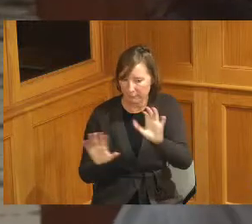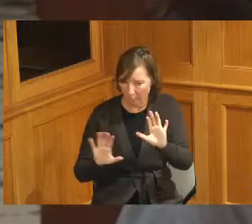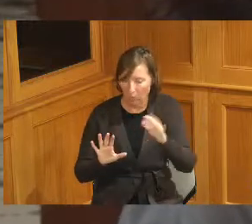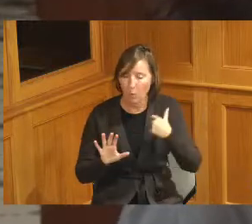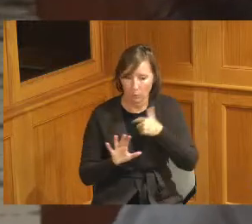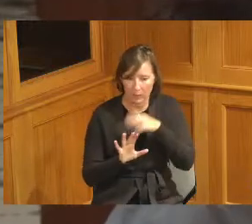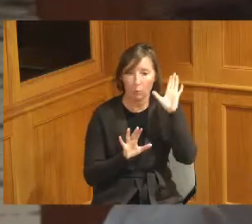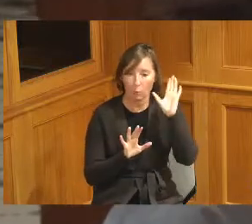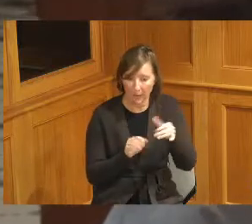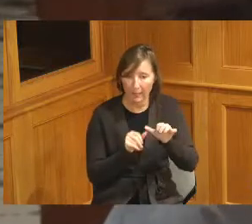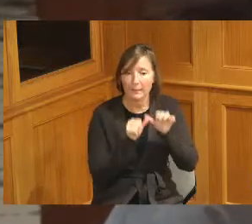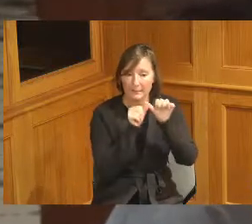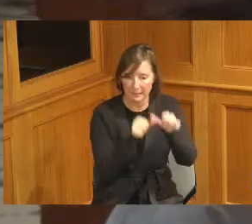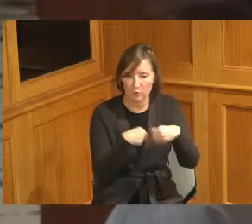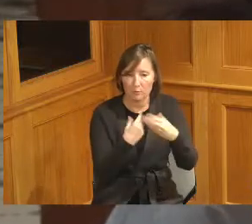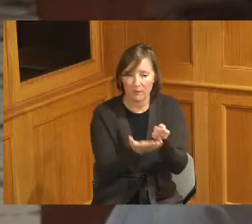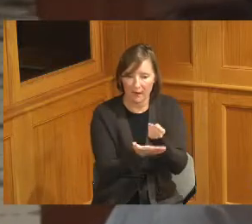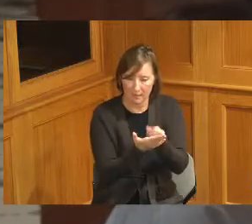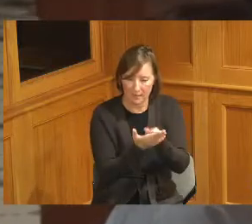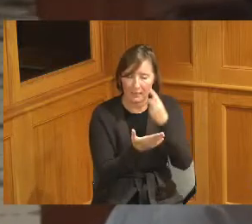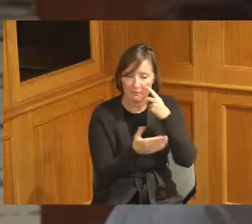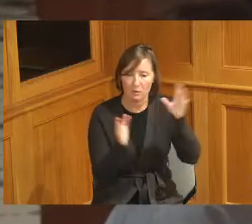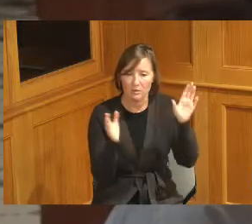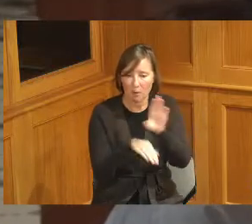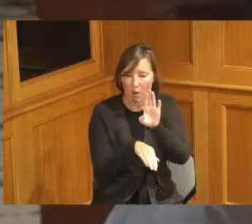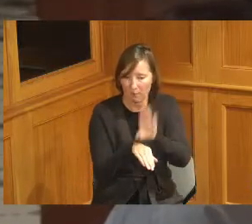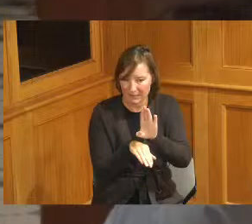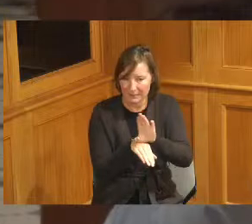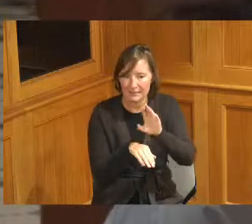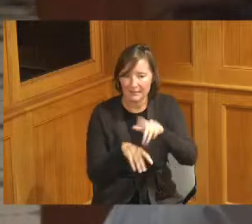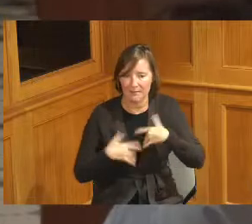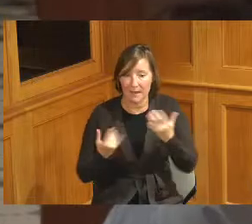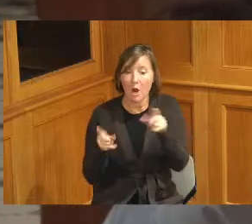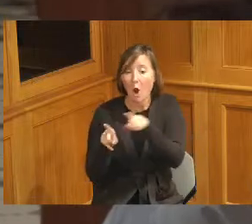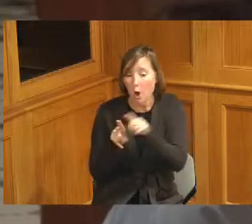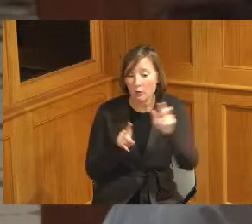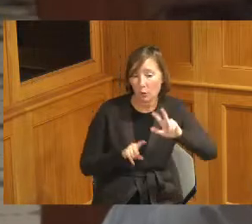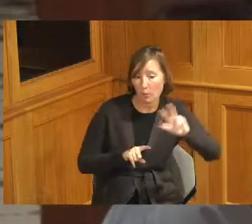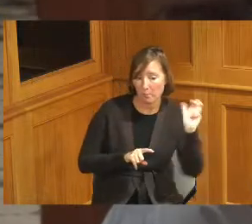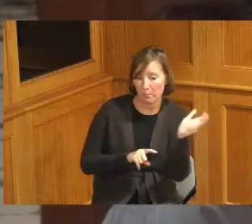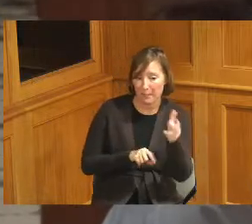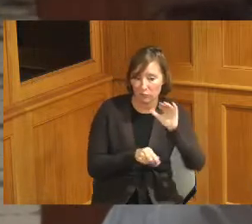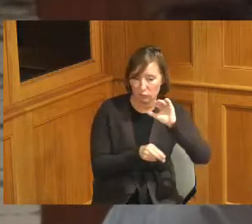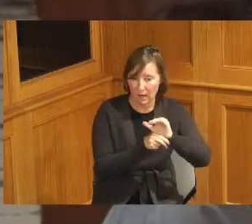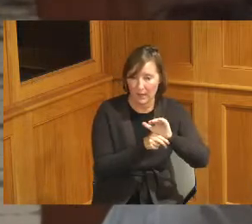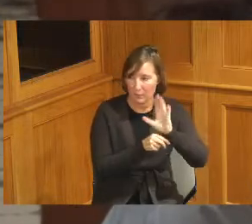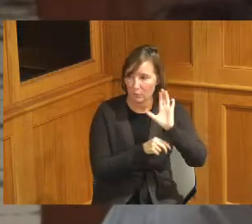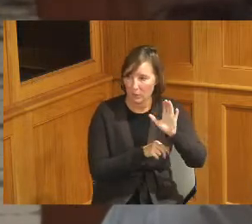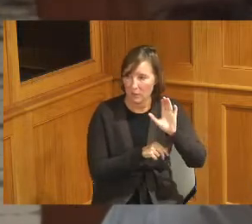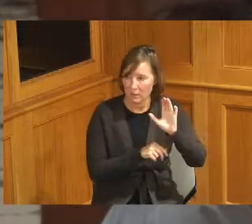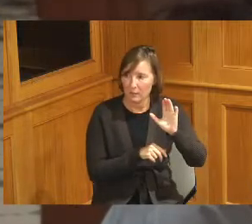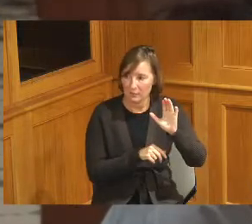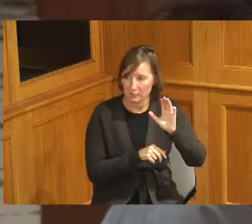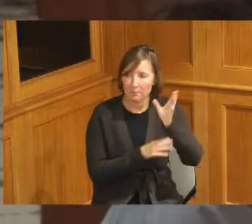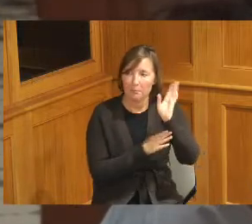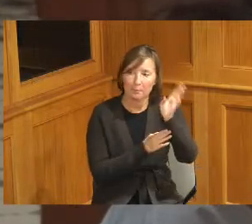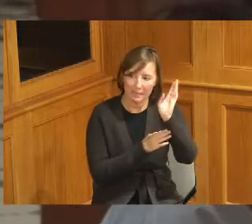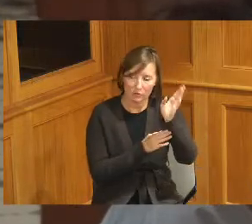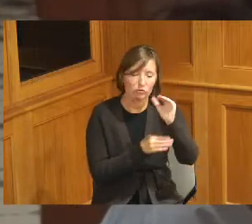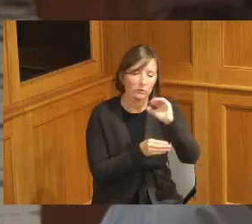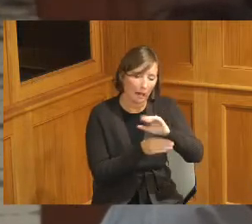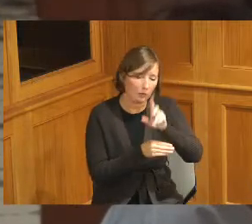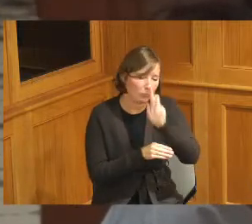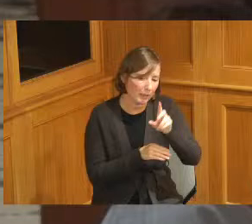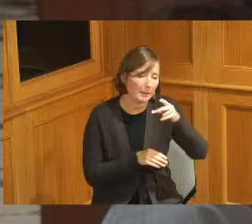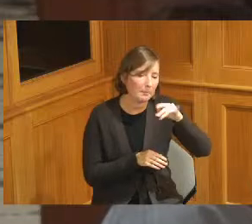funding for a small business event, as well as a pitch night, again, to help with small businesses expand